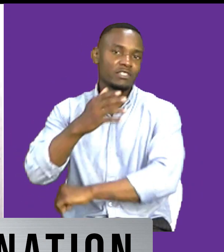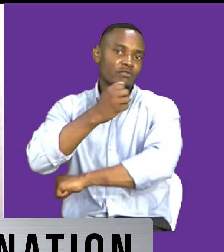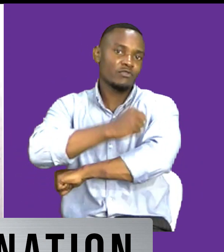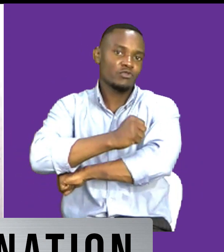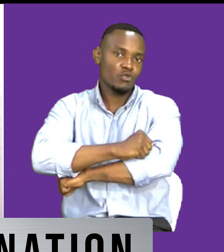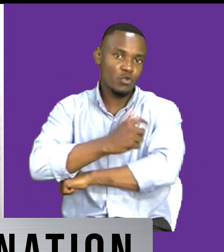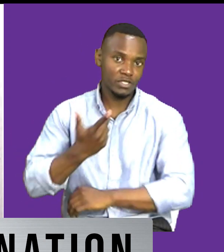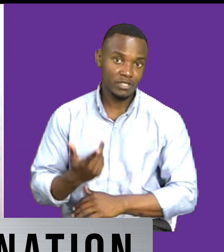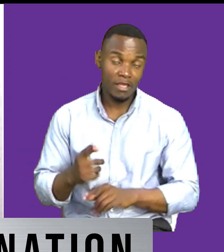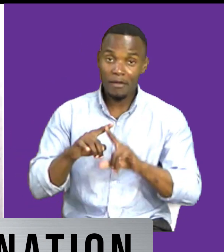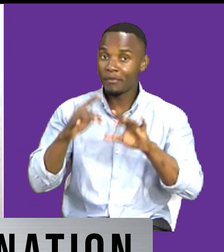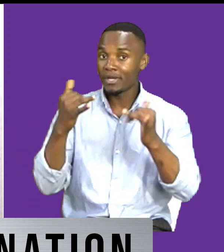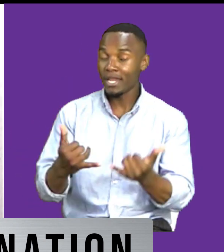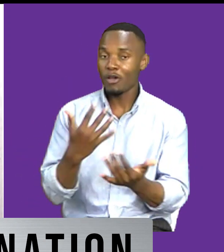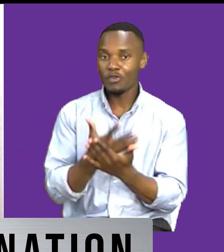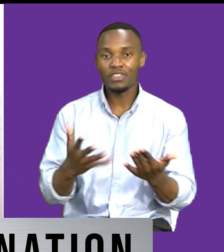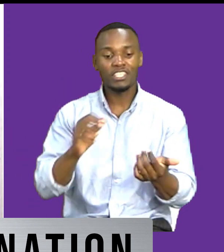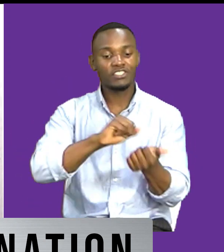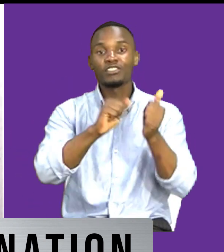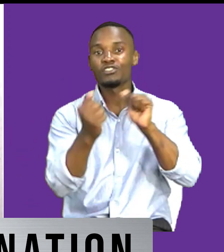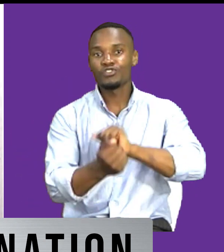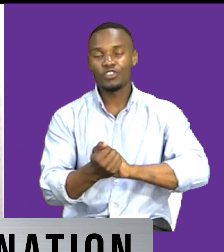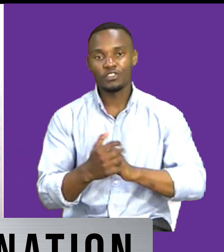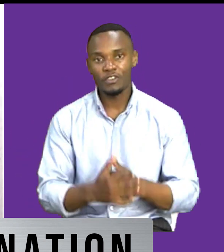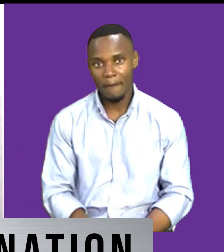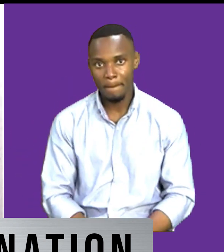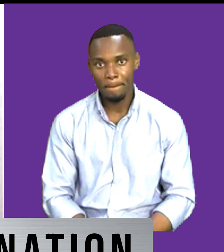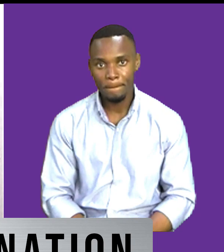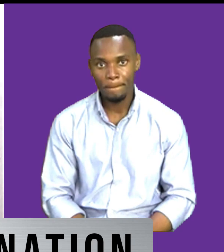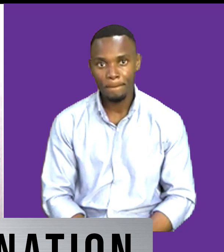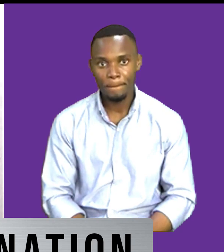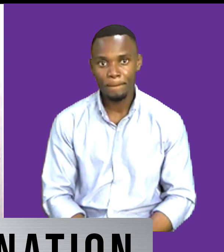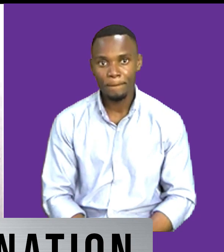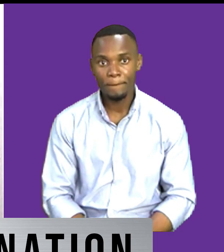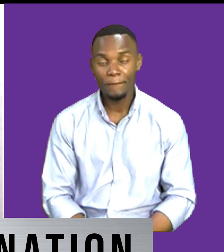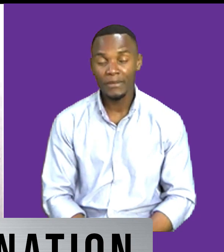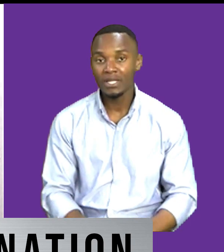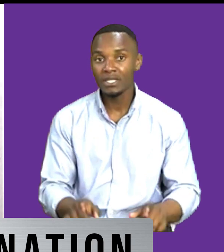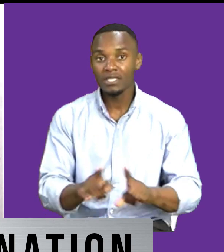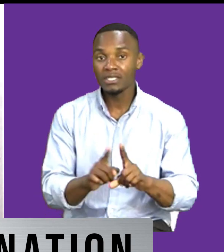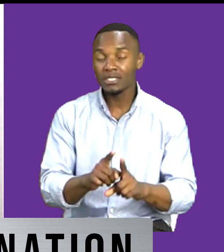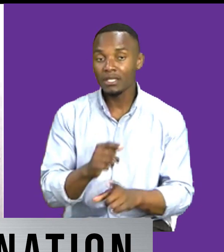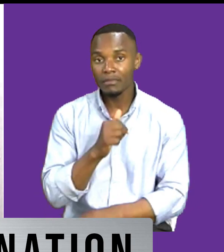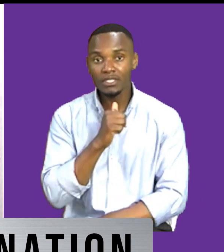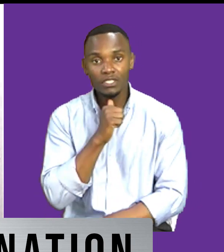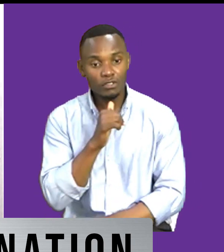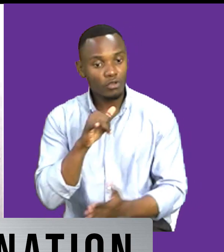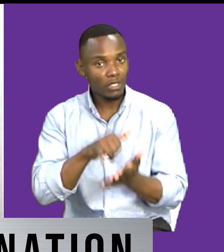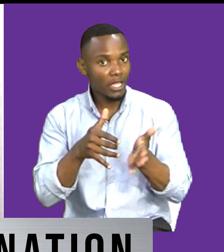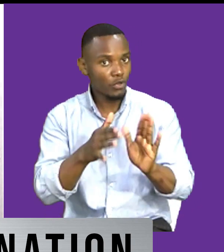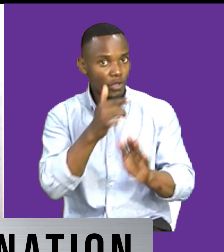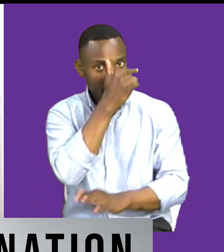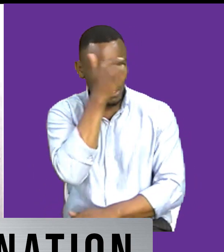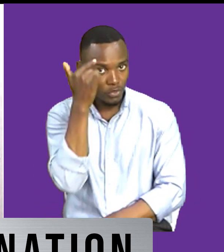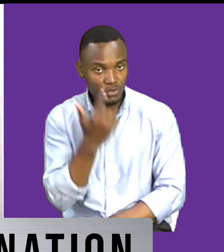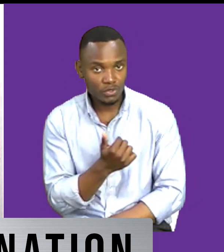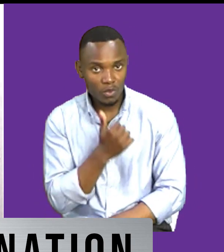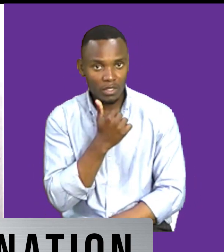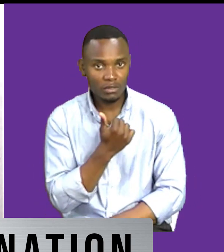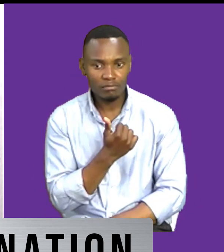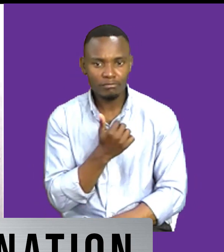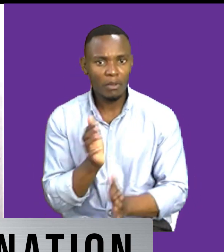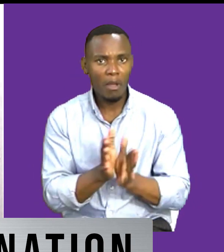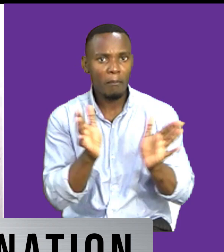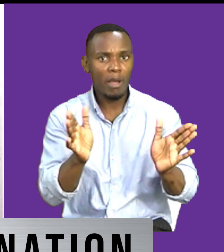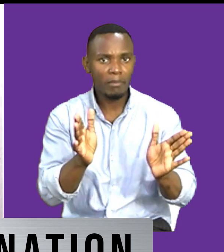it's no longer that way. Yeah, the issue that, and it's not that way because that public education has